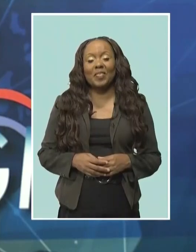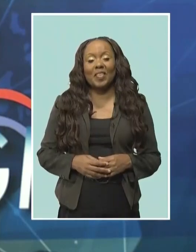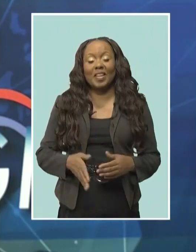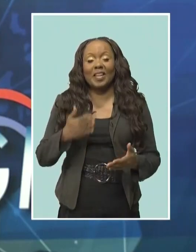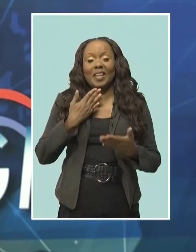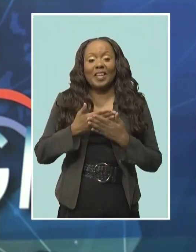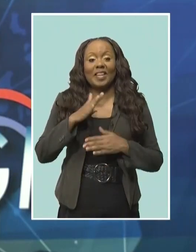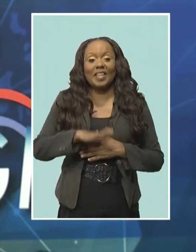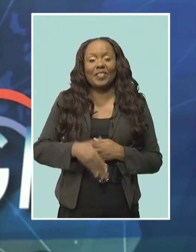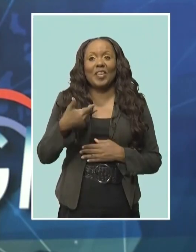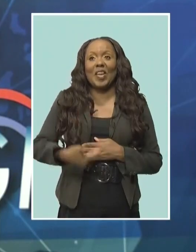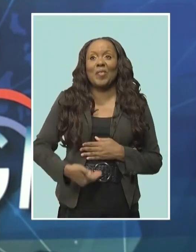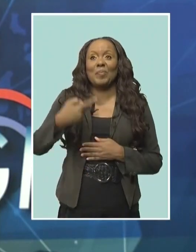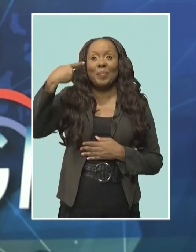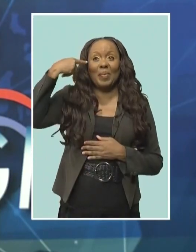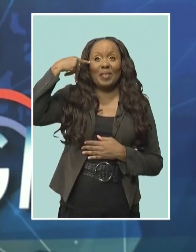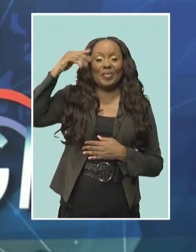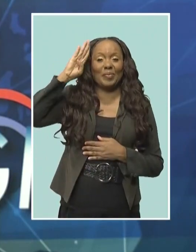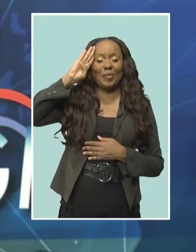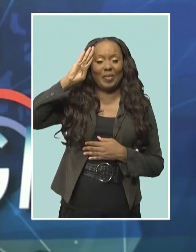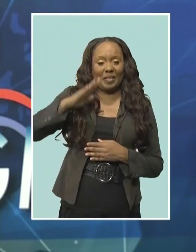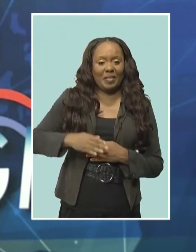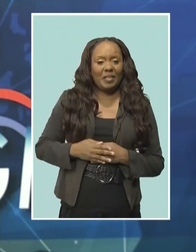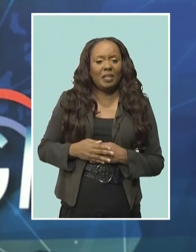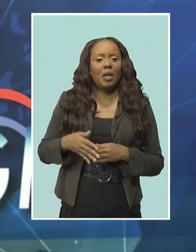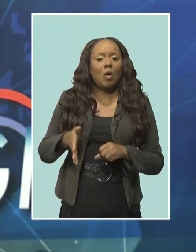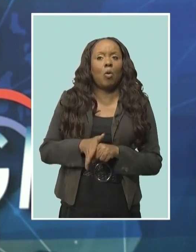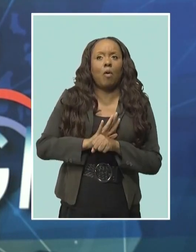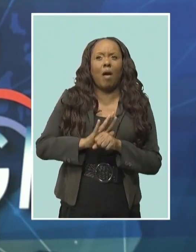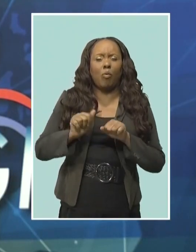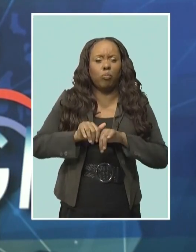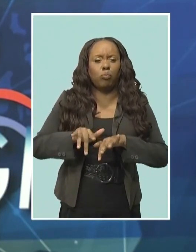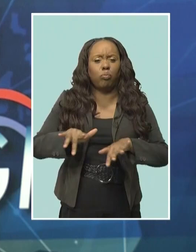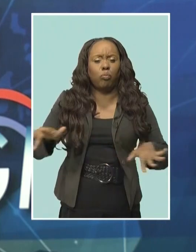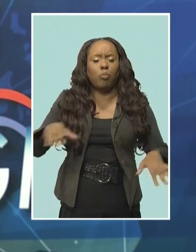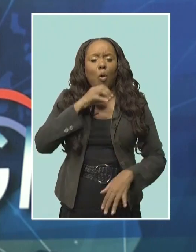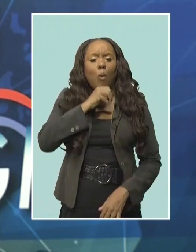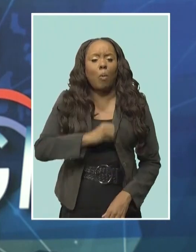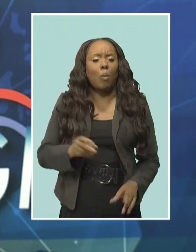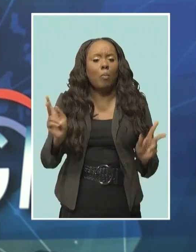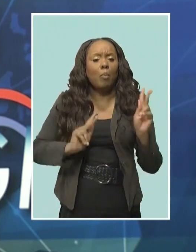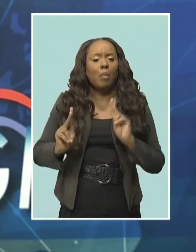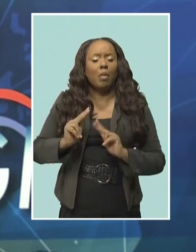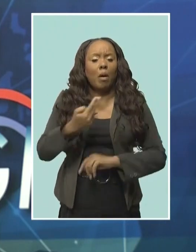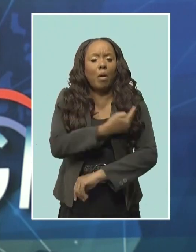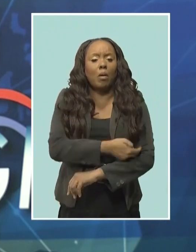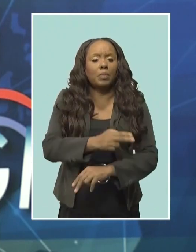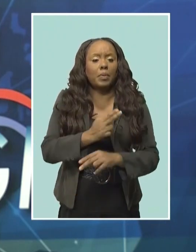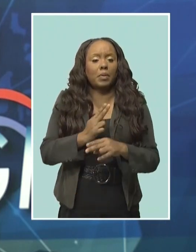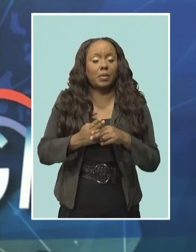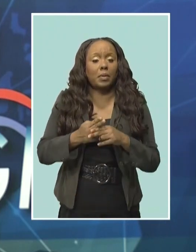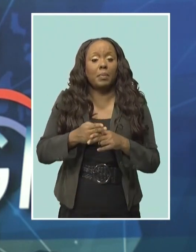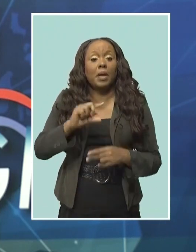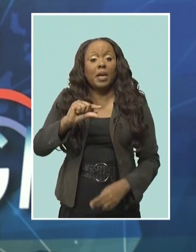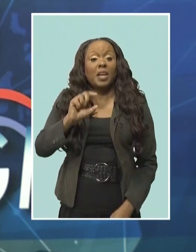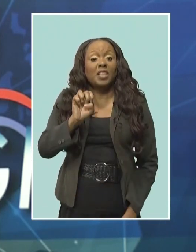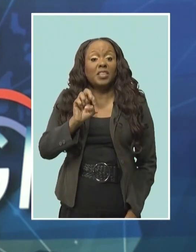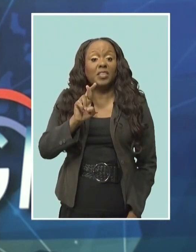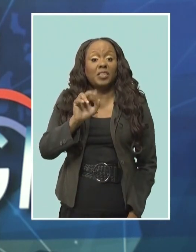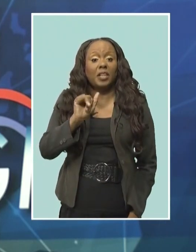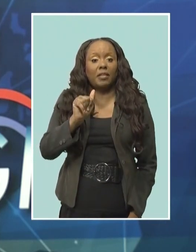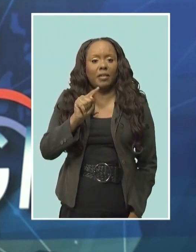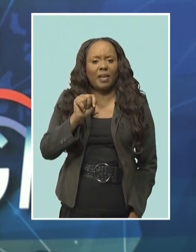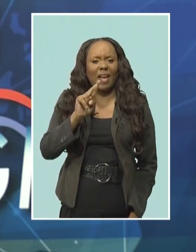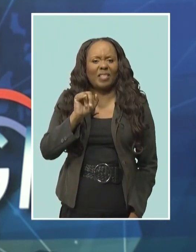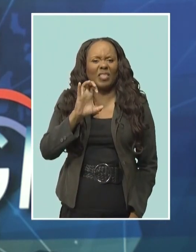Good evening, I'm Pearson Bowen. The COVID-19 outbreak at the Geriatric Hospital has been brought under control. Confirmation of